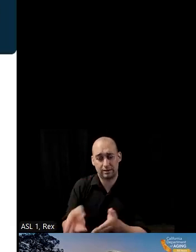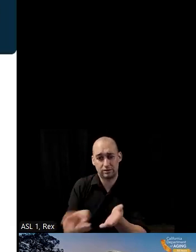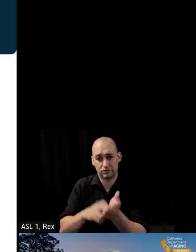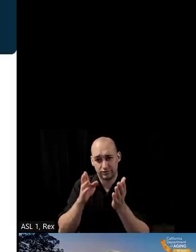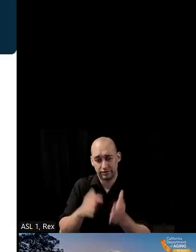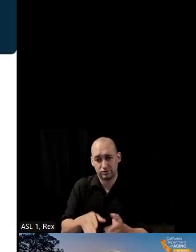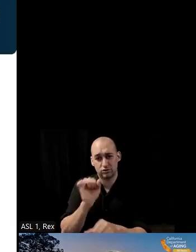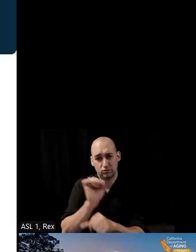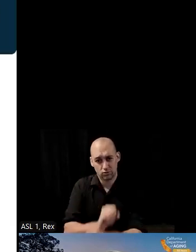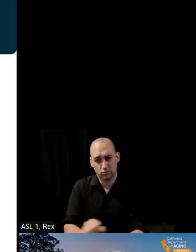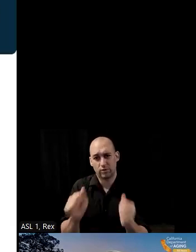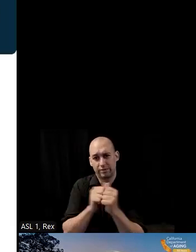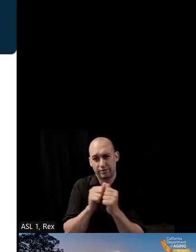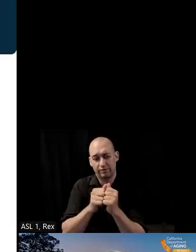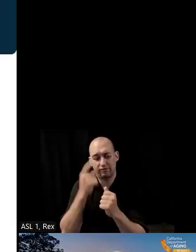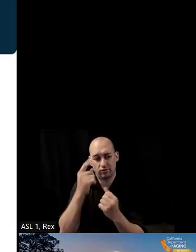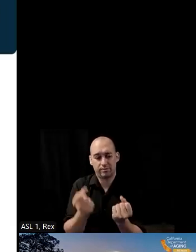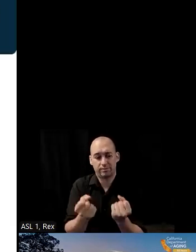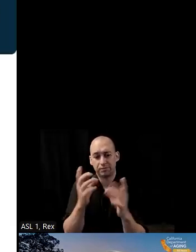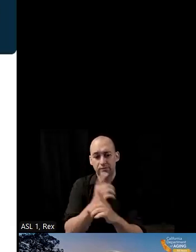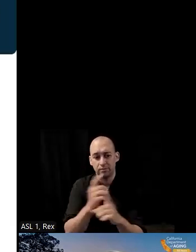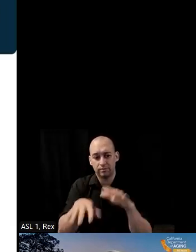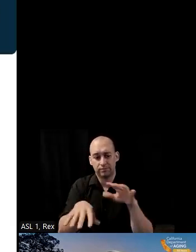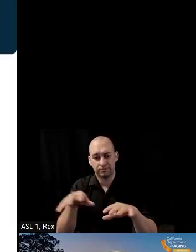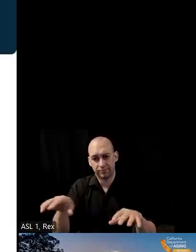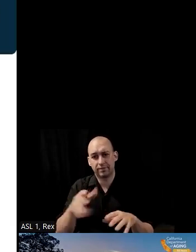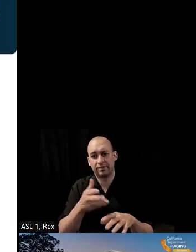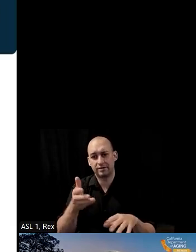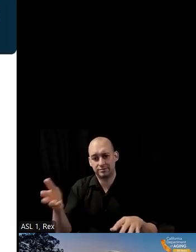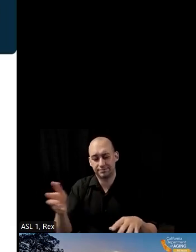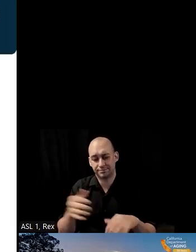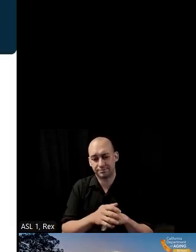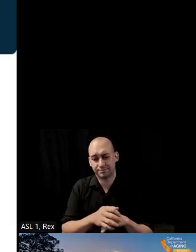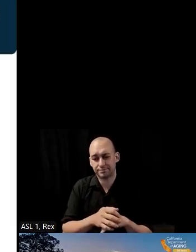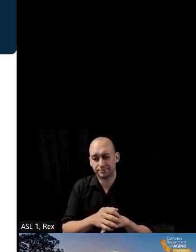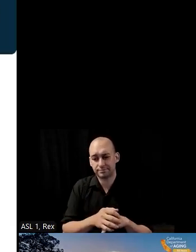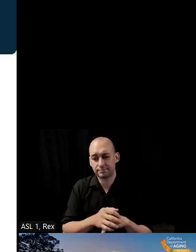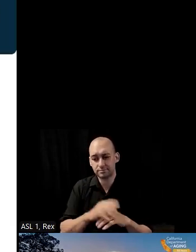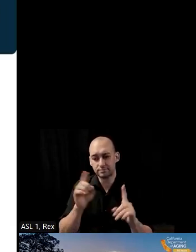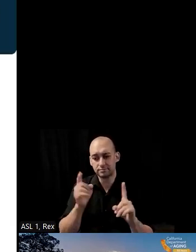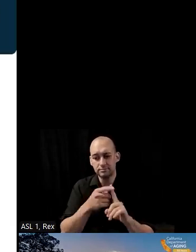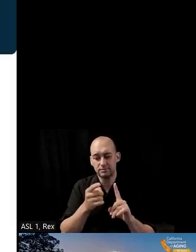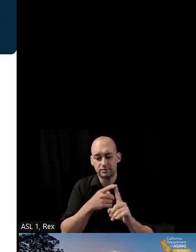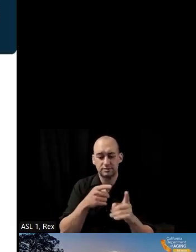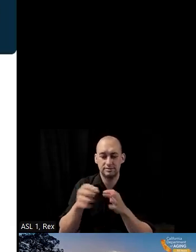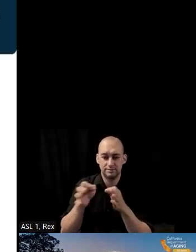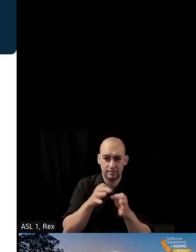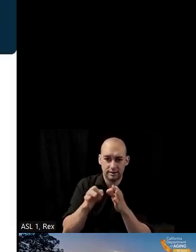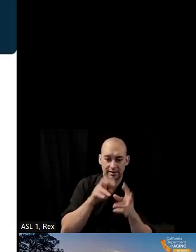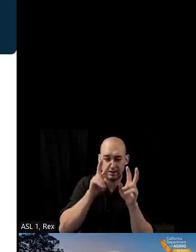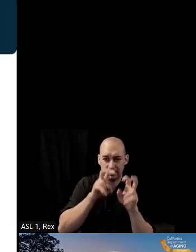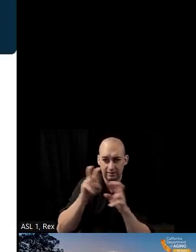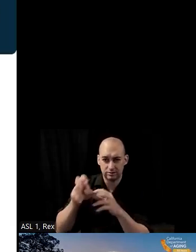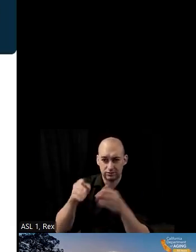with for a multi-component initiative. First, to define and analyze the target